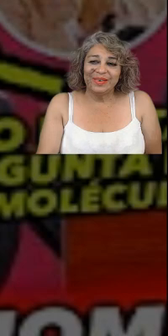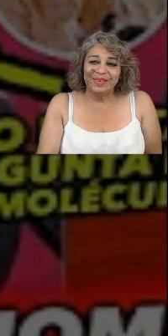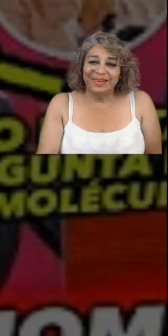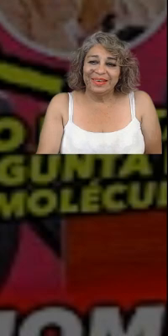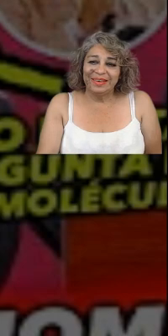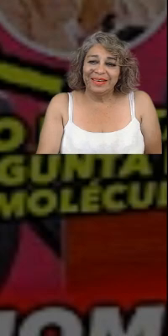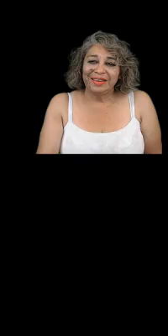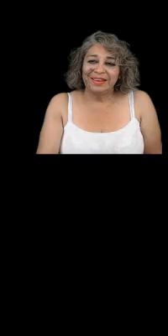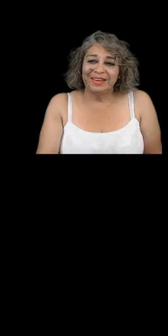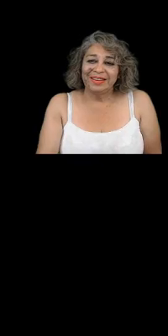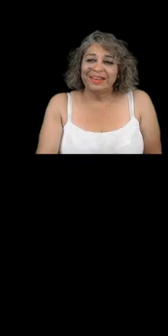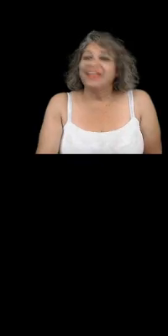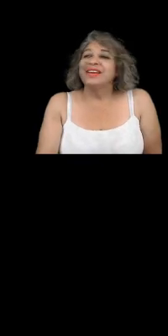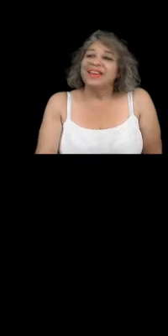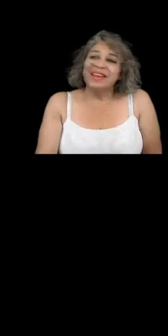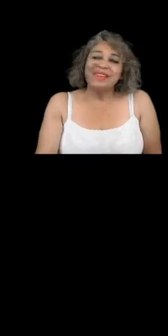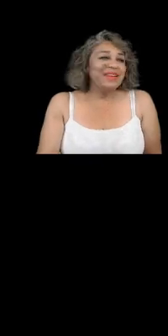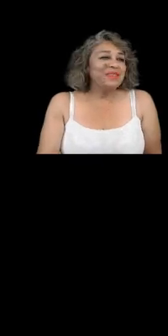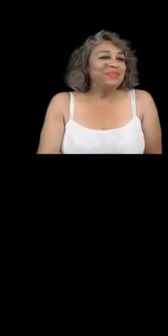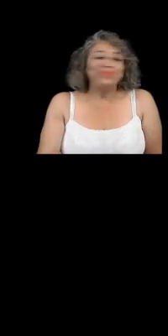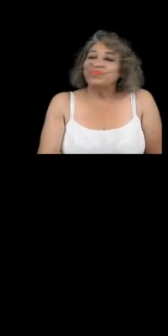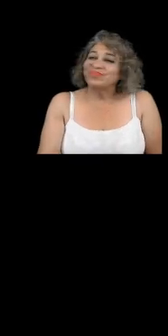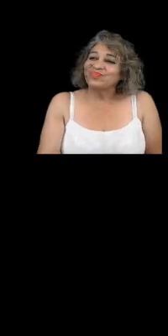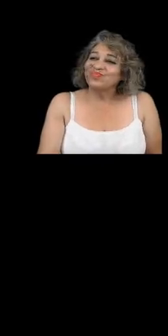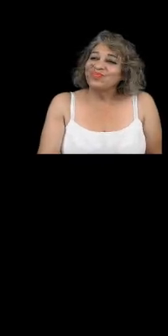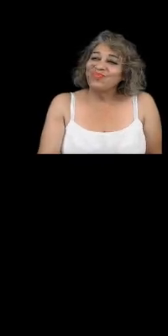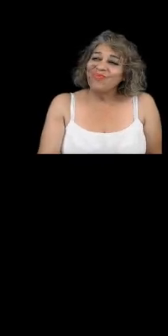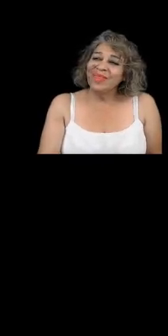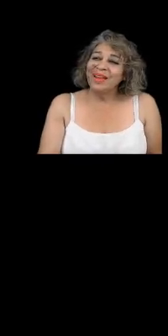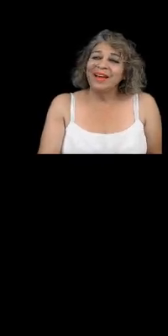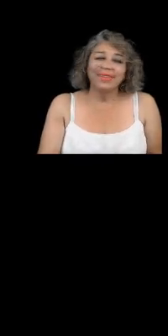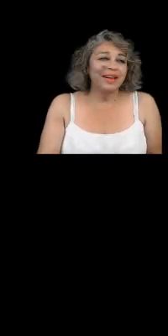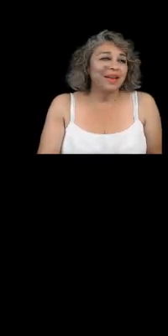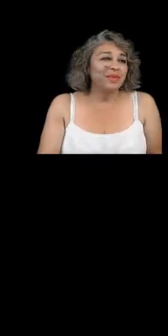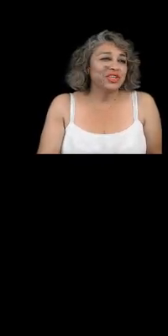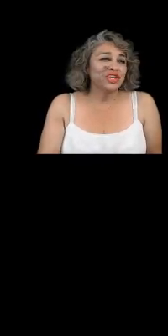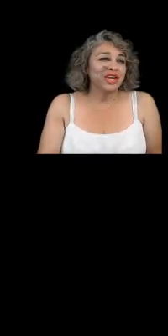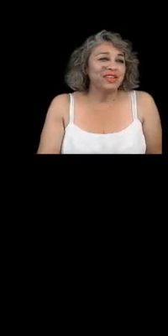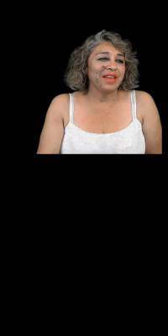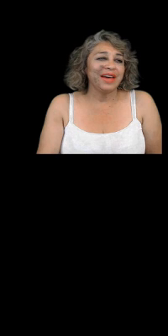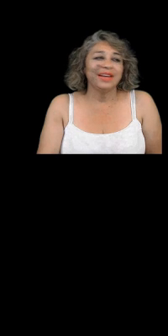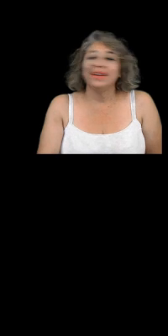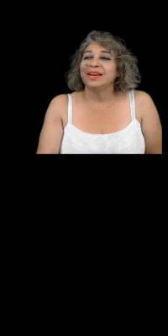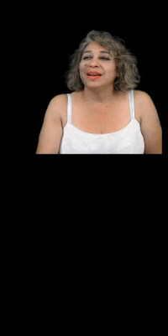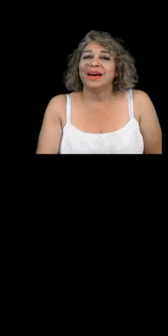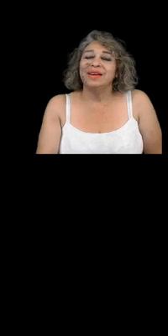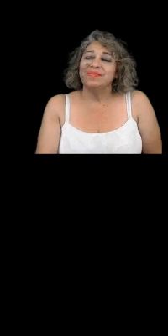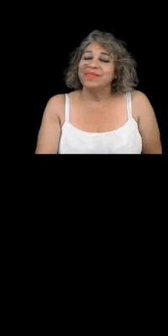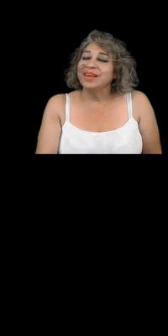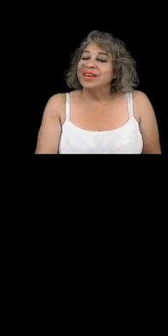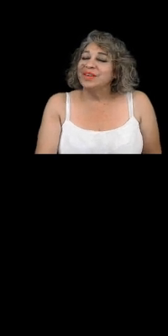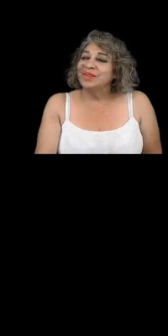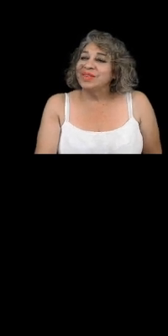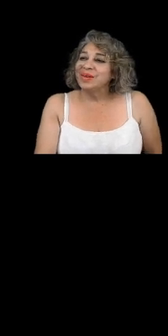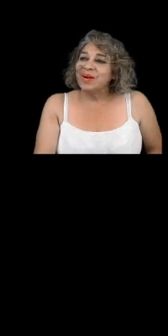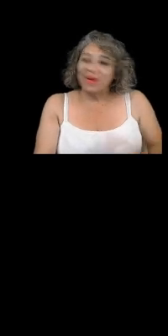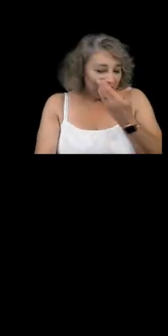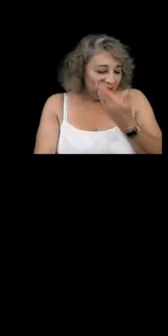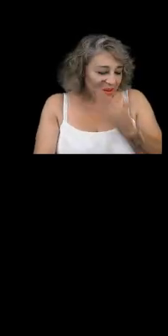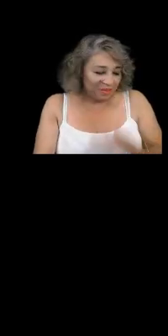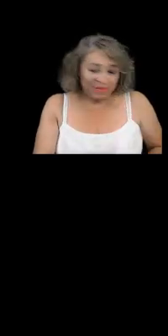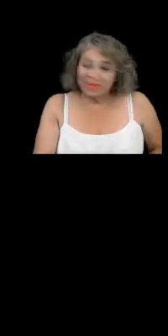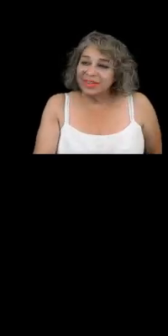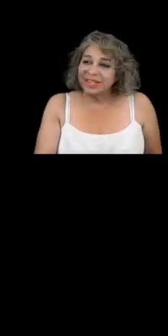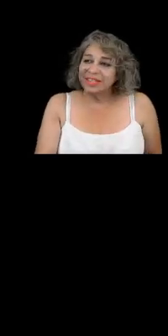cool anyway I thought I would share that with y'all